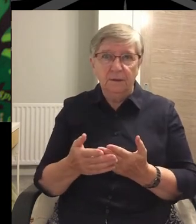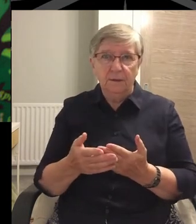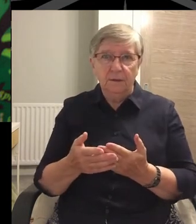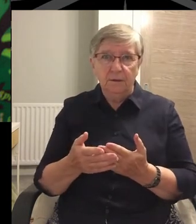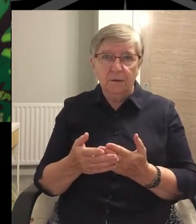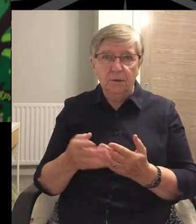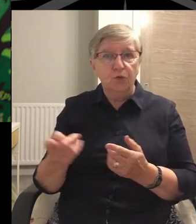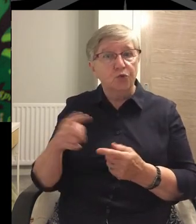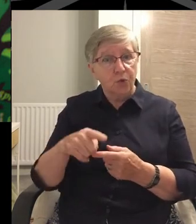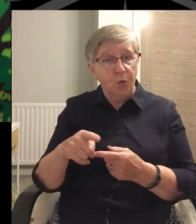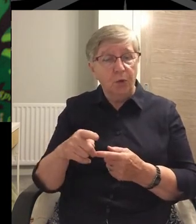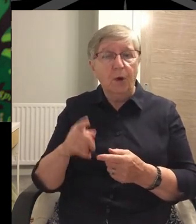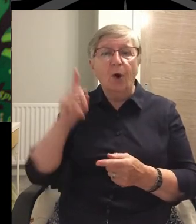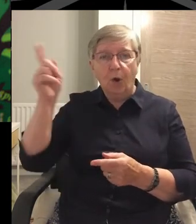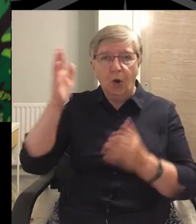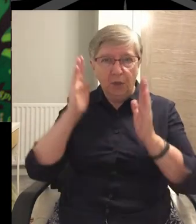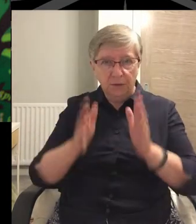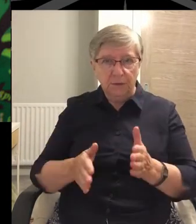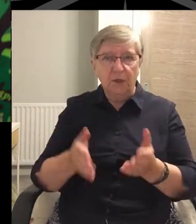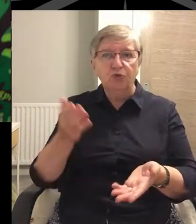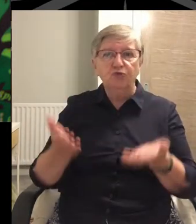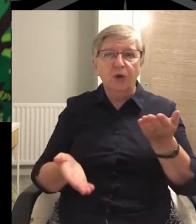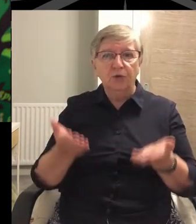And so, thirdly, there is judgment.